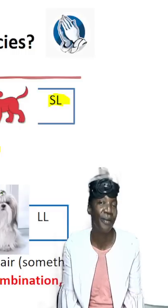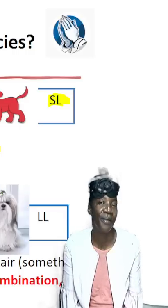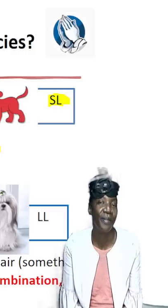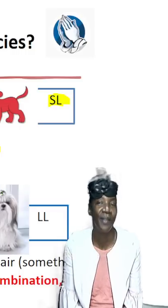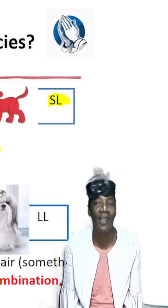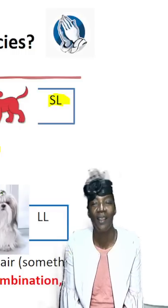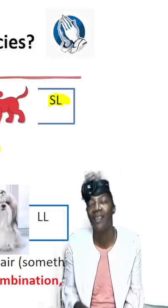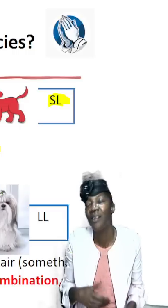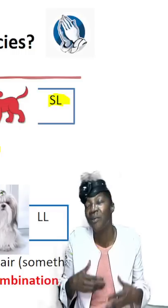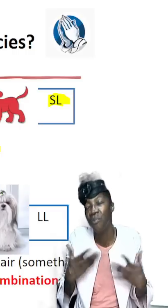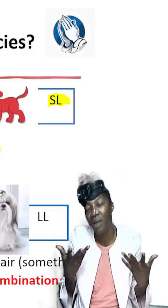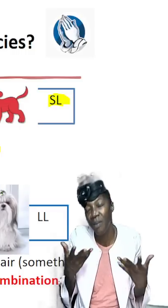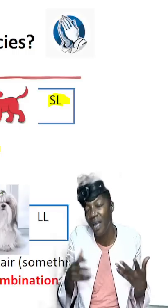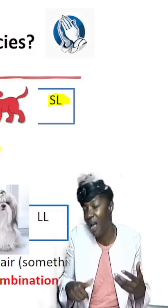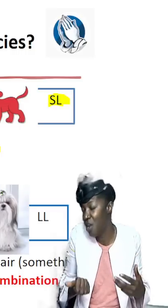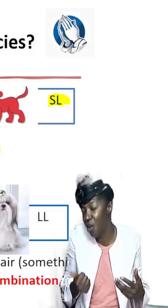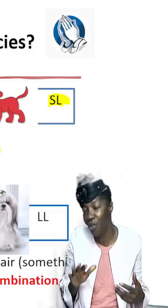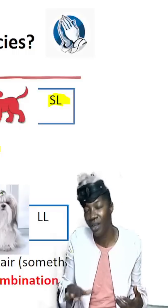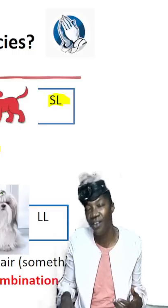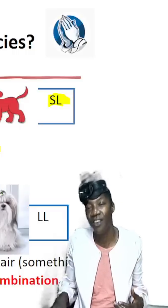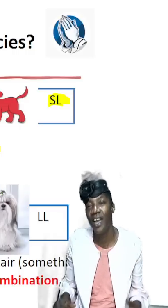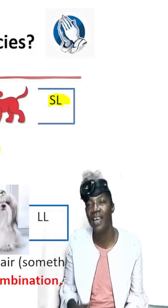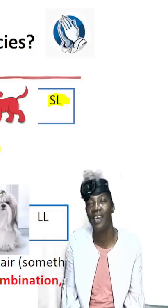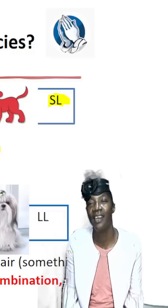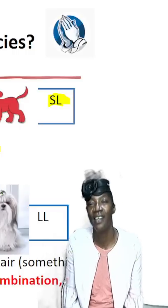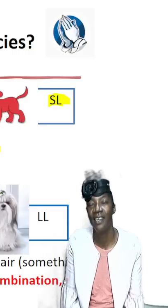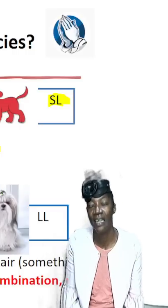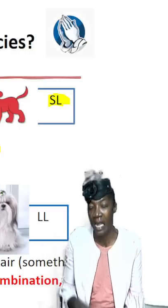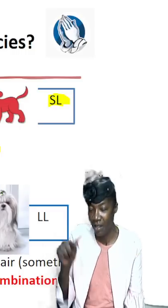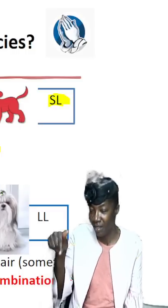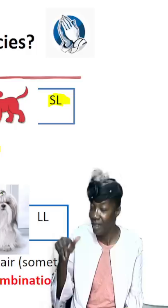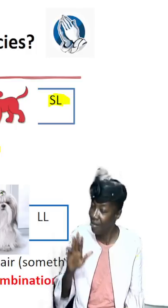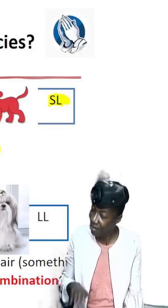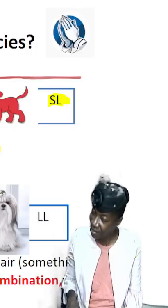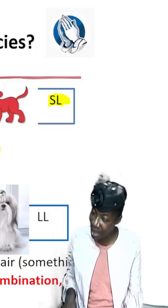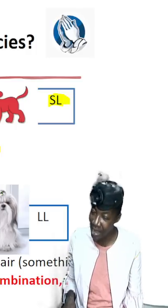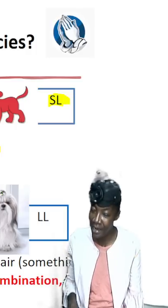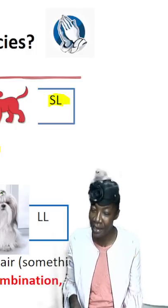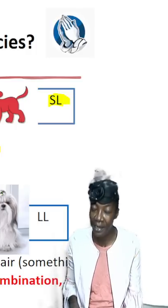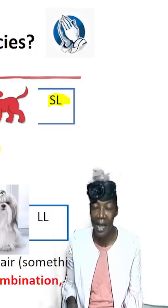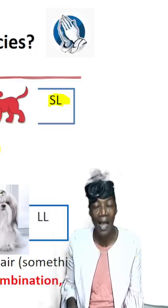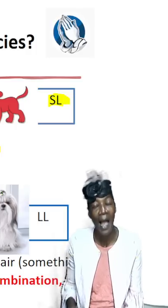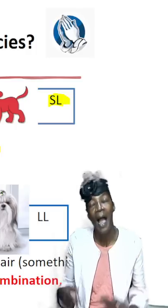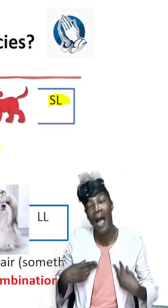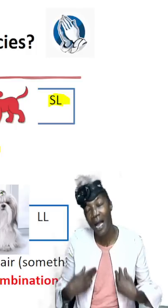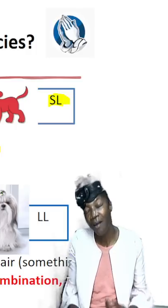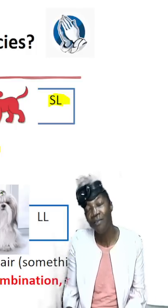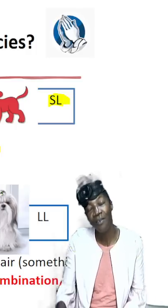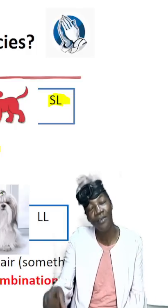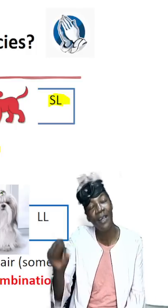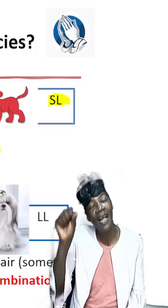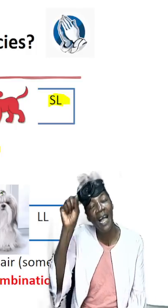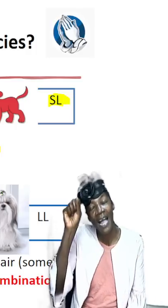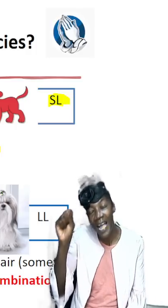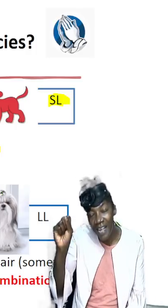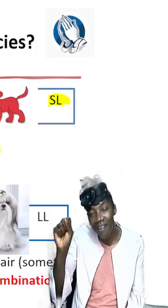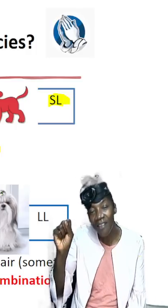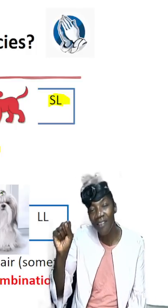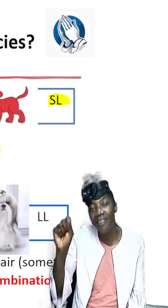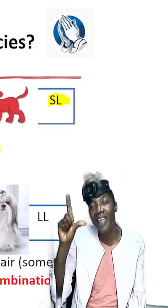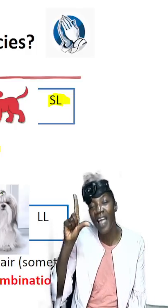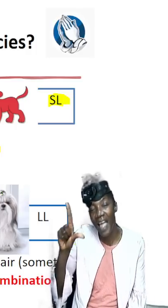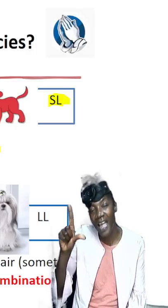All right, so let us say they have another child, and this child has a S and a L gene.